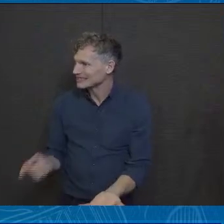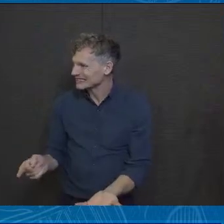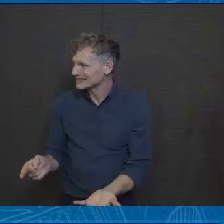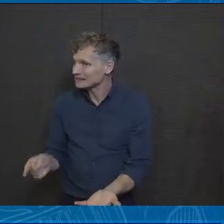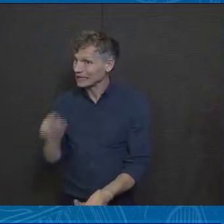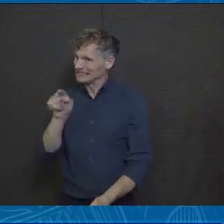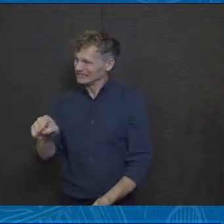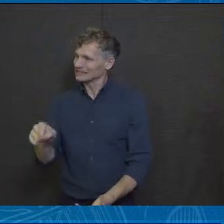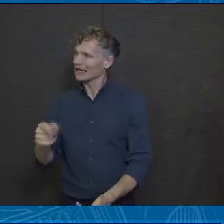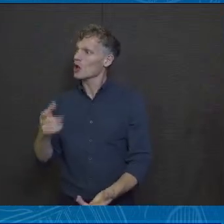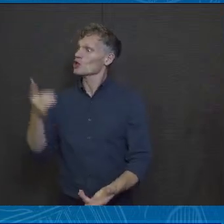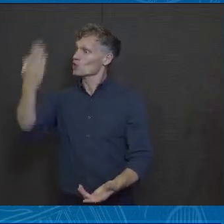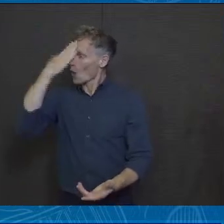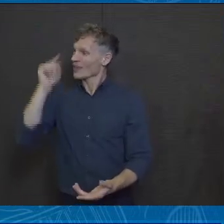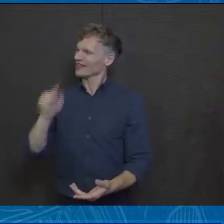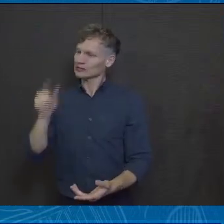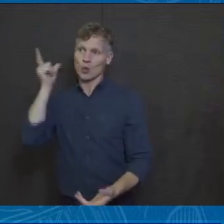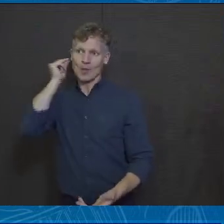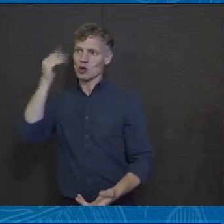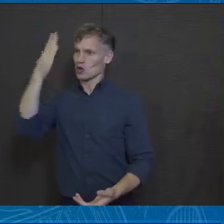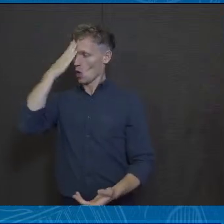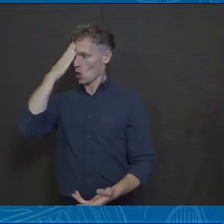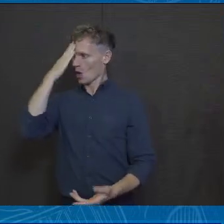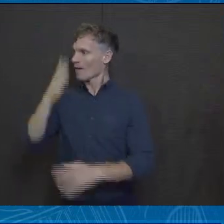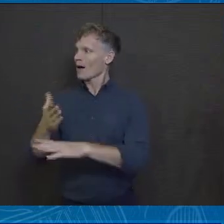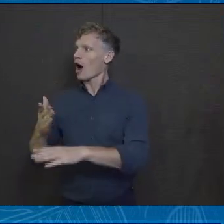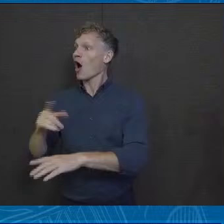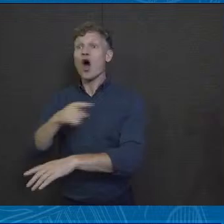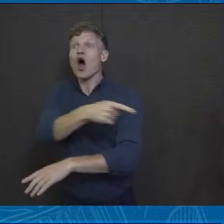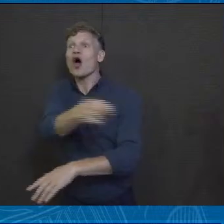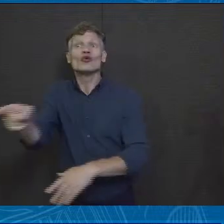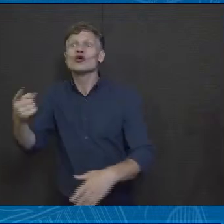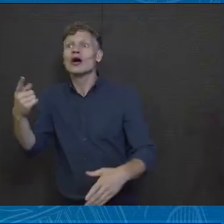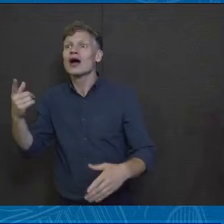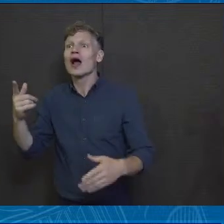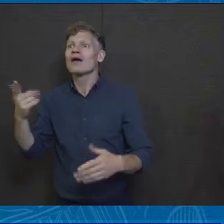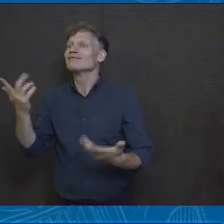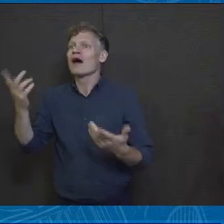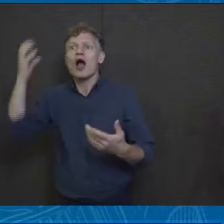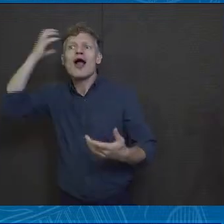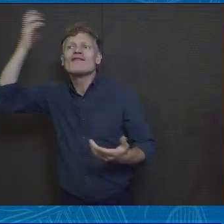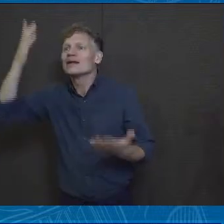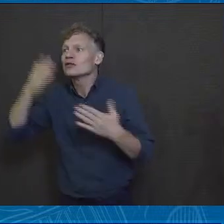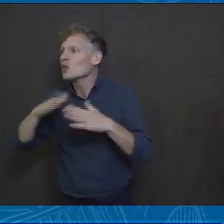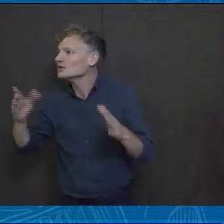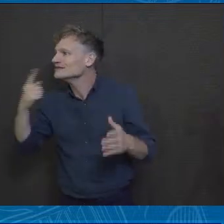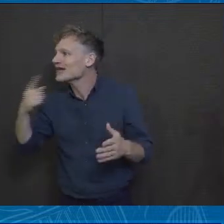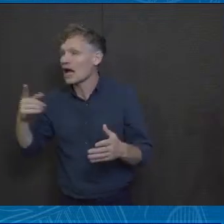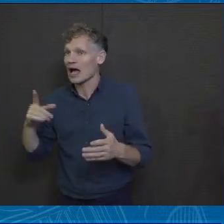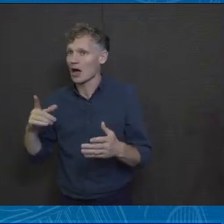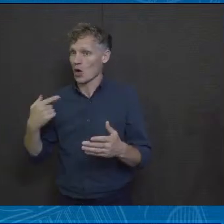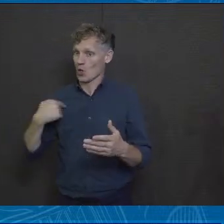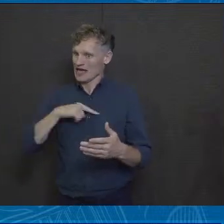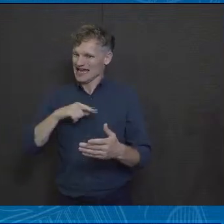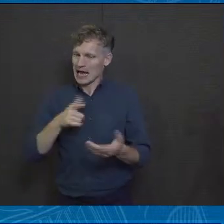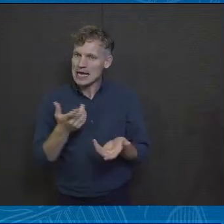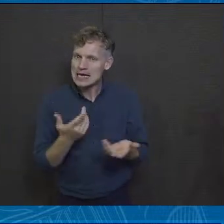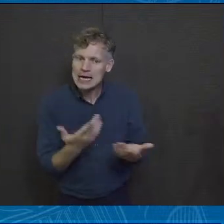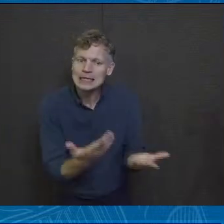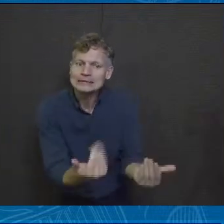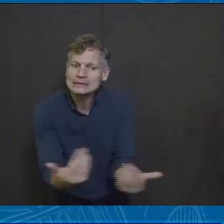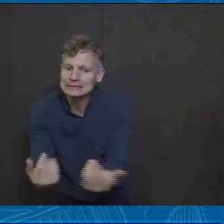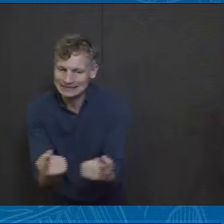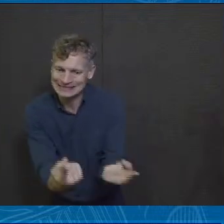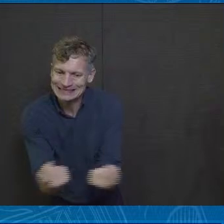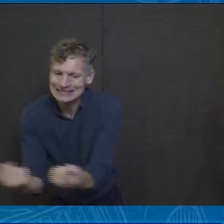this by women, for women, it's been kept in a messaging bank, and we disseminated it when the